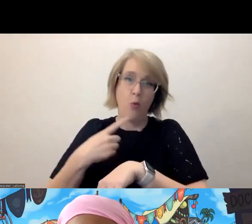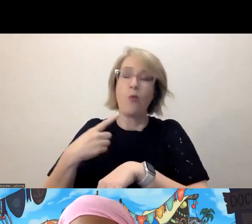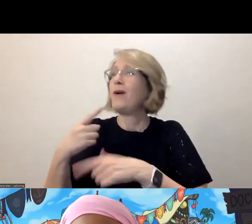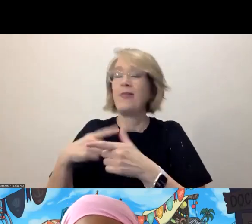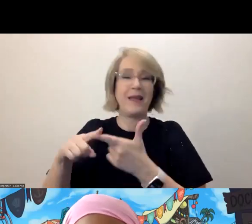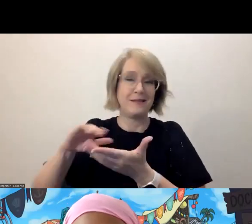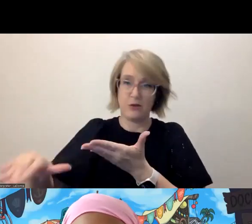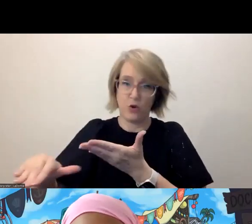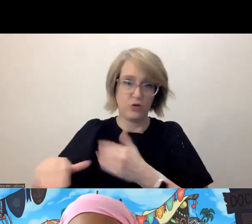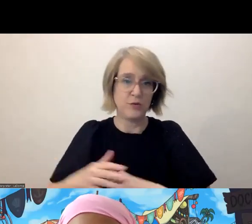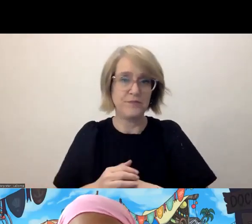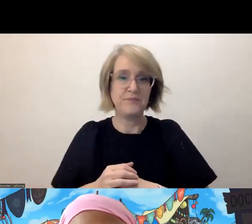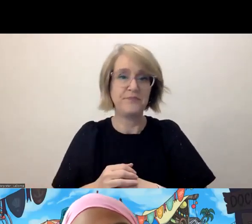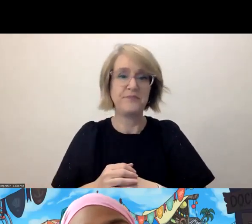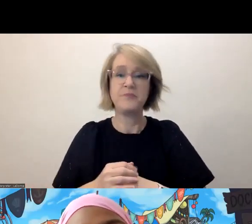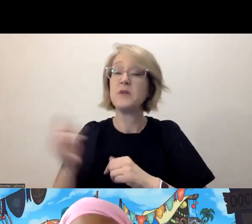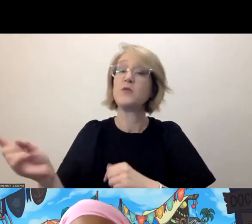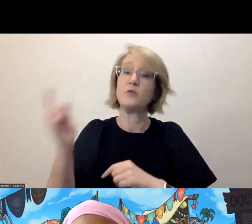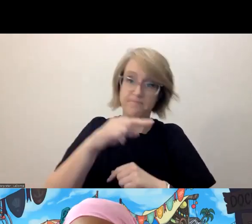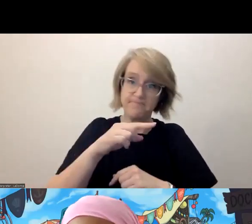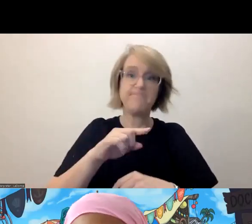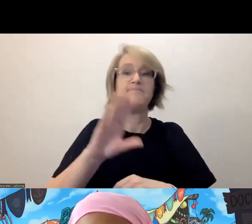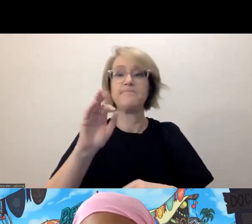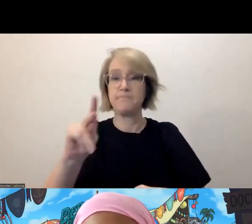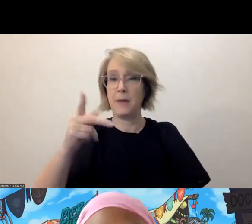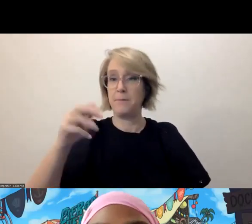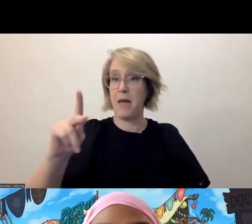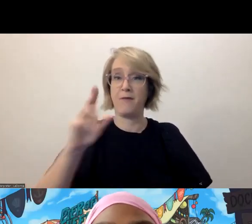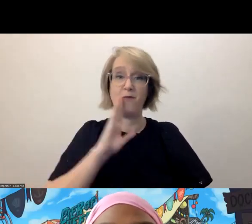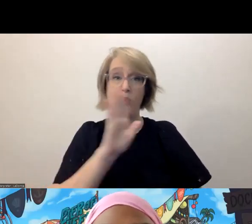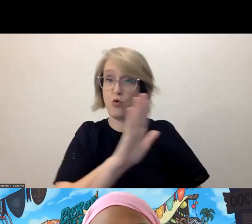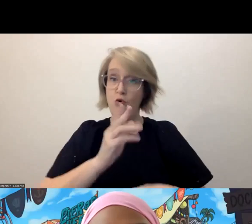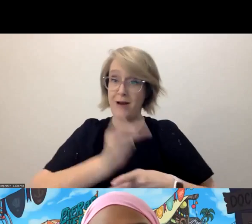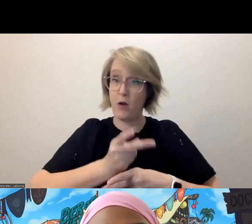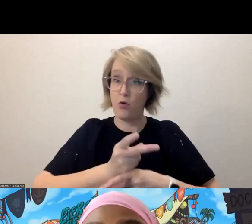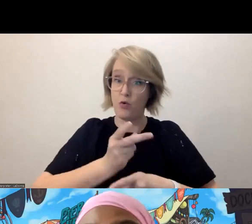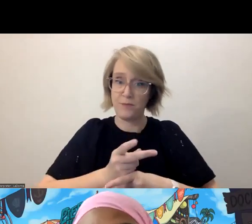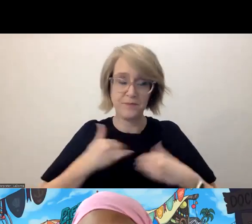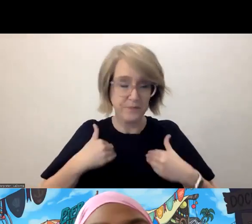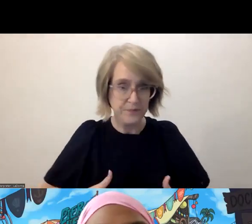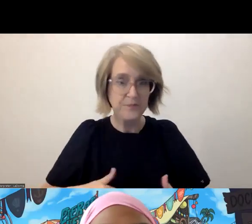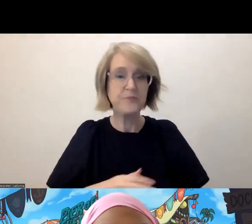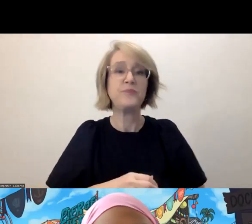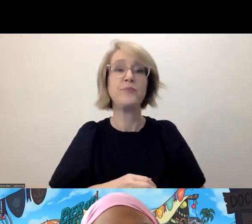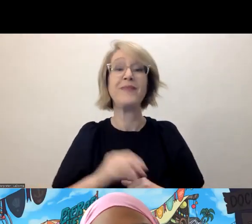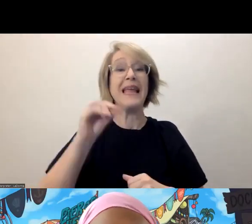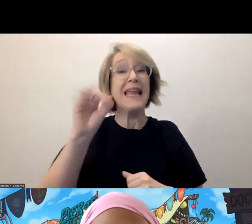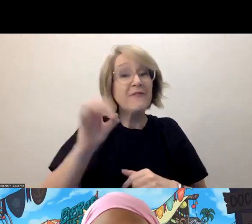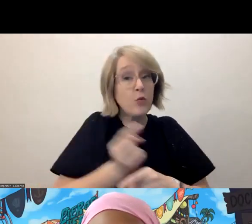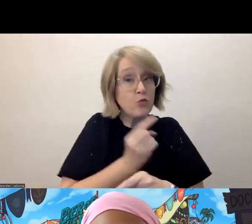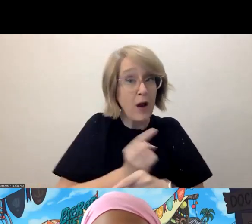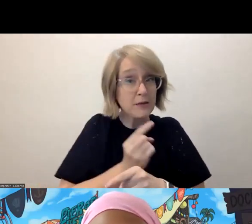that time, you know, she came to Backpack to get care. If this worked in the right way, this is what would have happened,